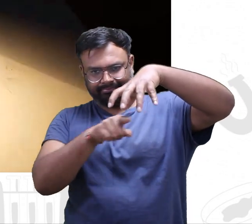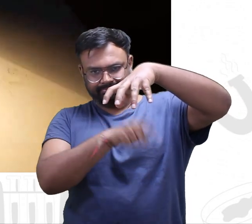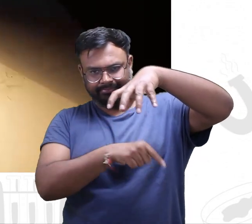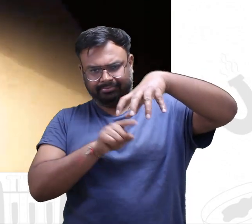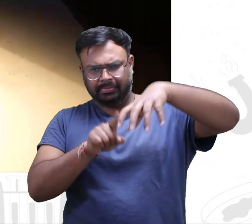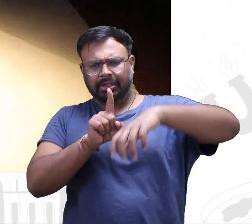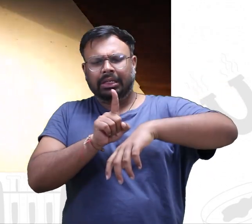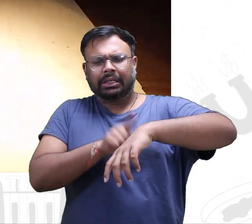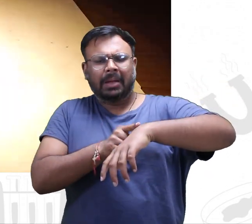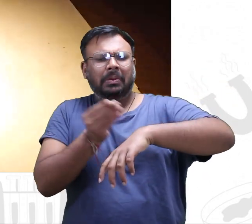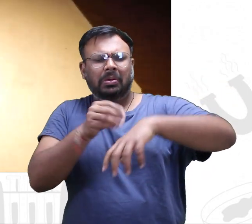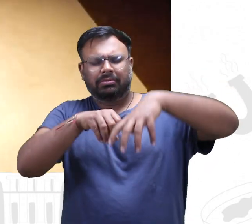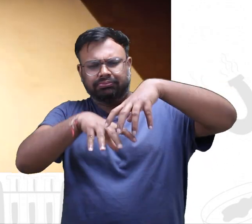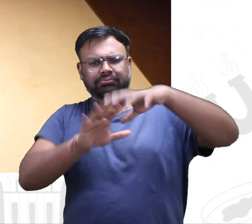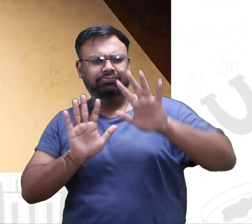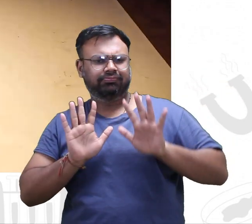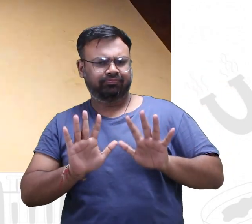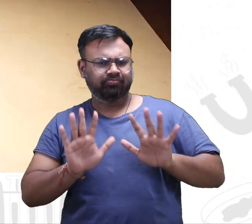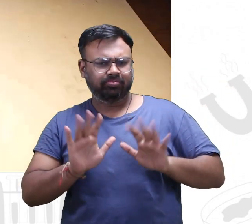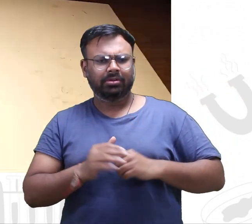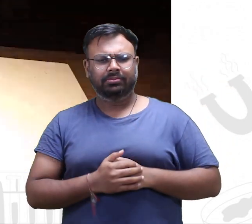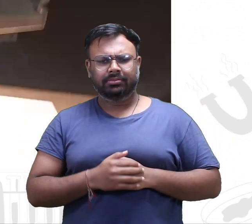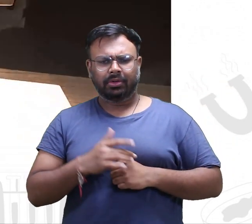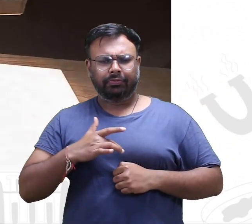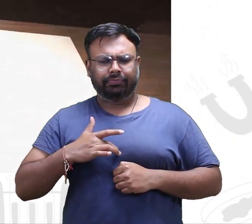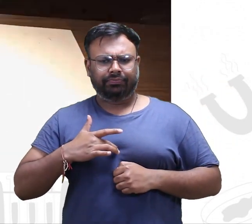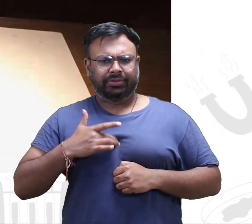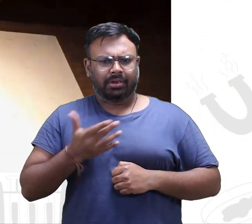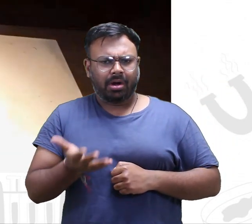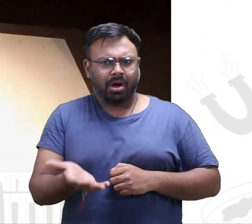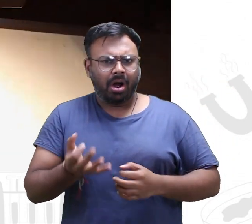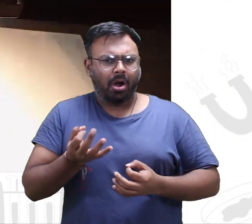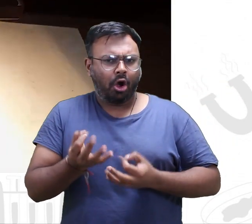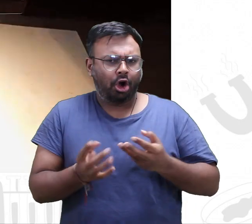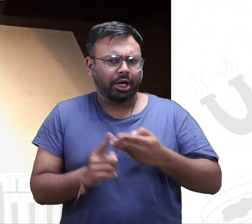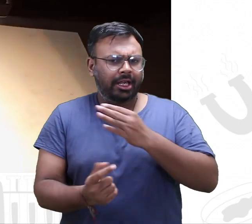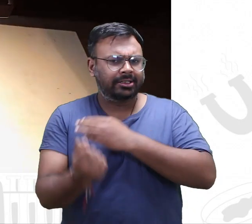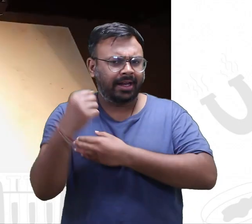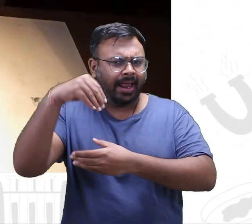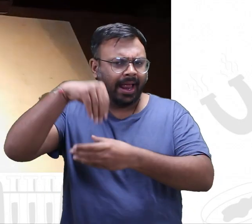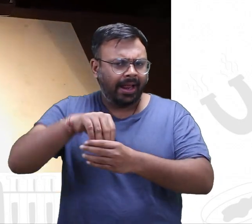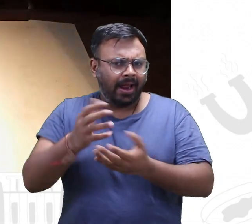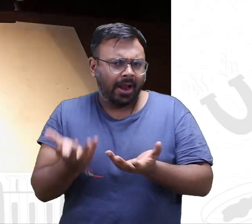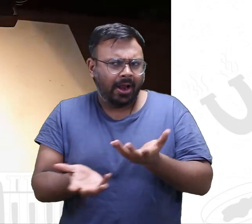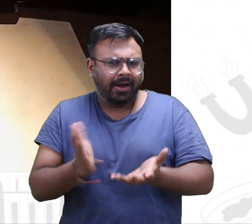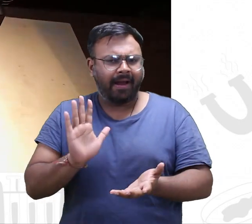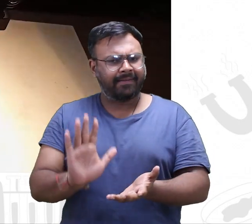the board. After some time, we can feel the radiant energy coming from it. The air just below the